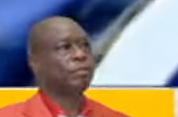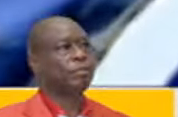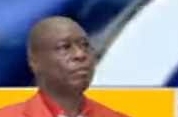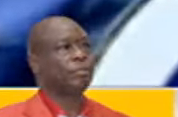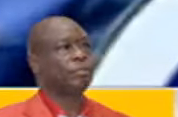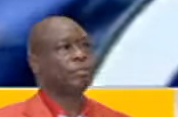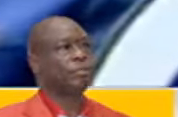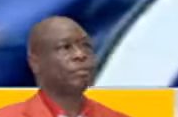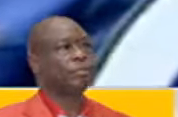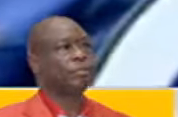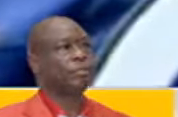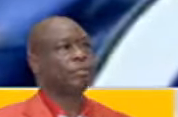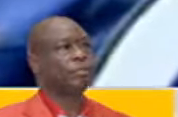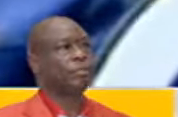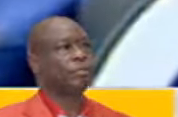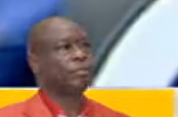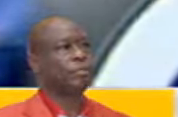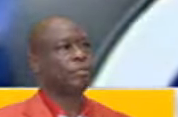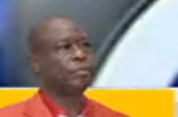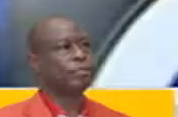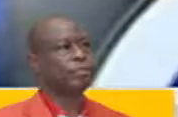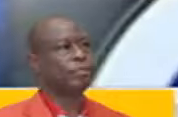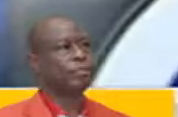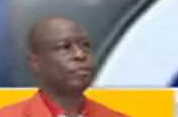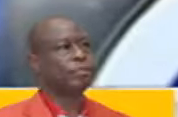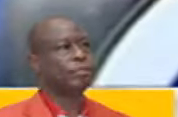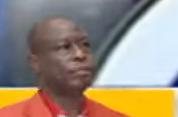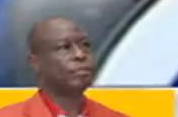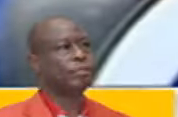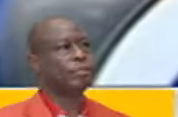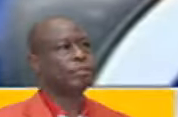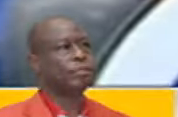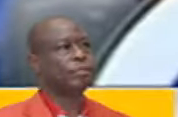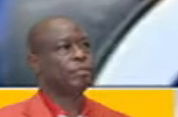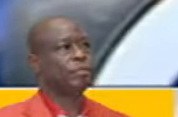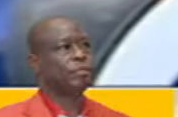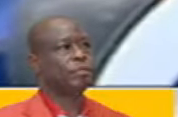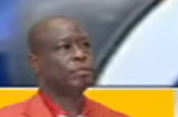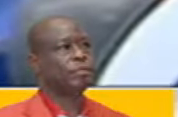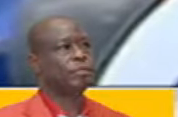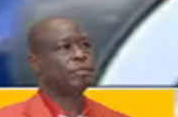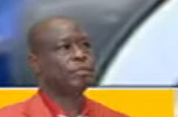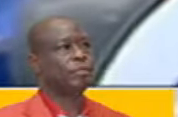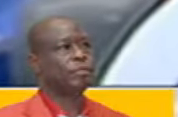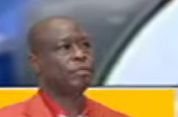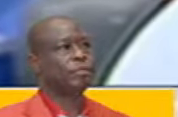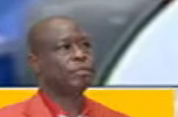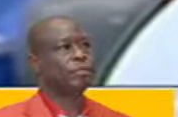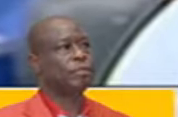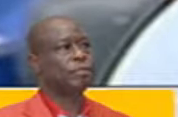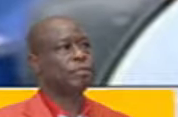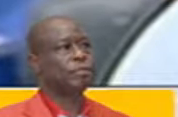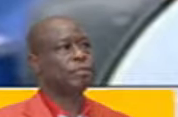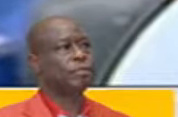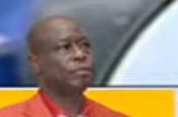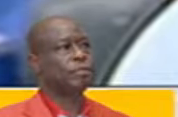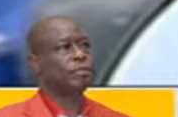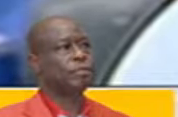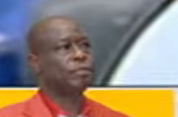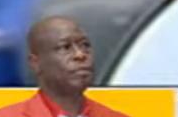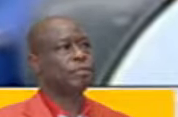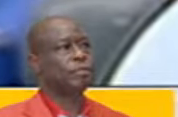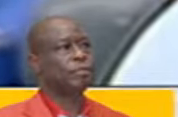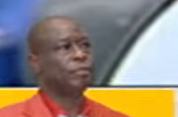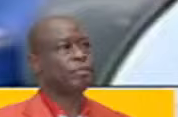Deputy President indeed acquired land in Meru. And to the best of my recollection, he has also admitted in his response to having